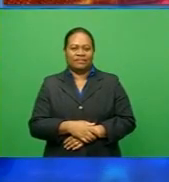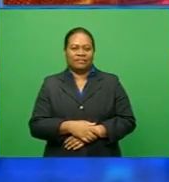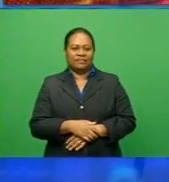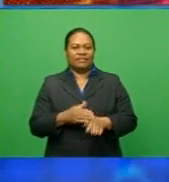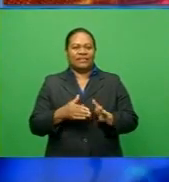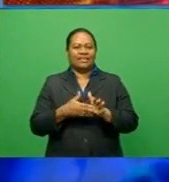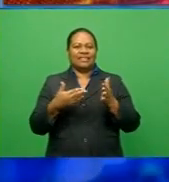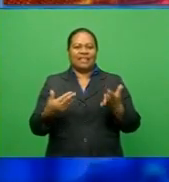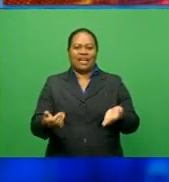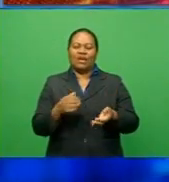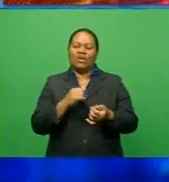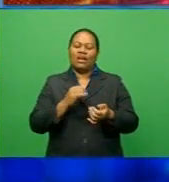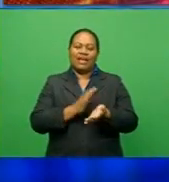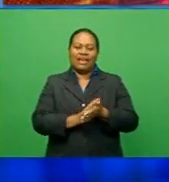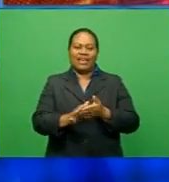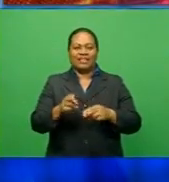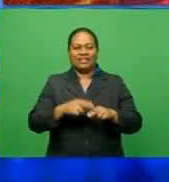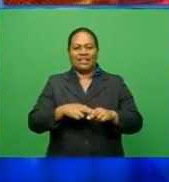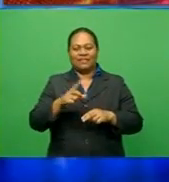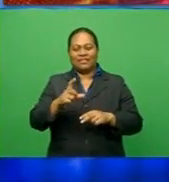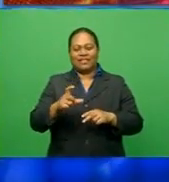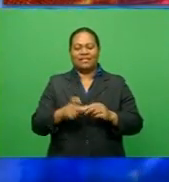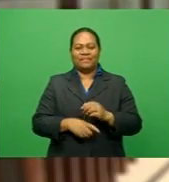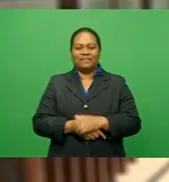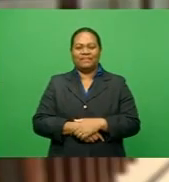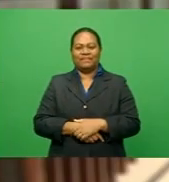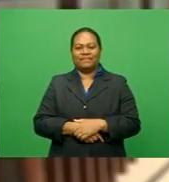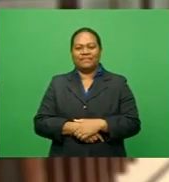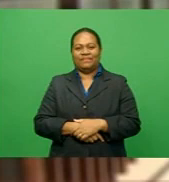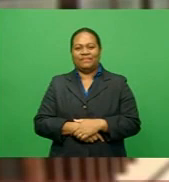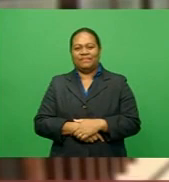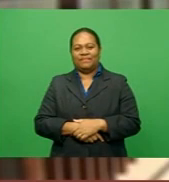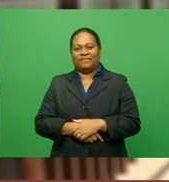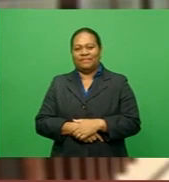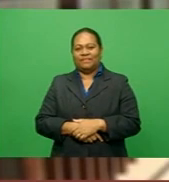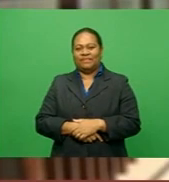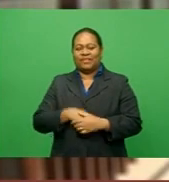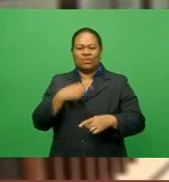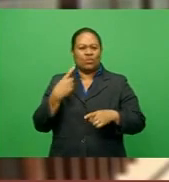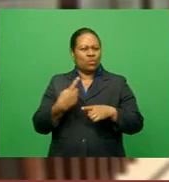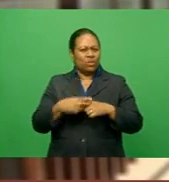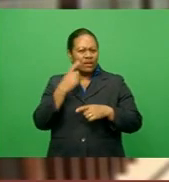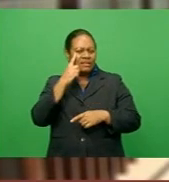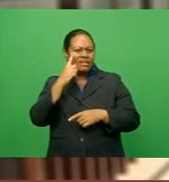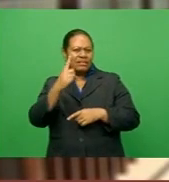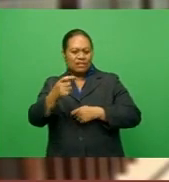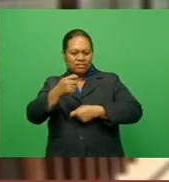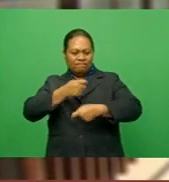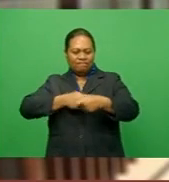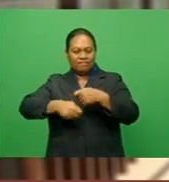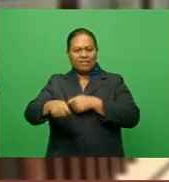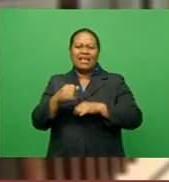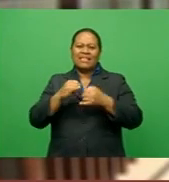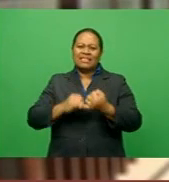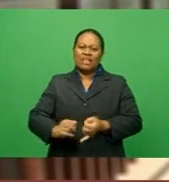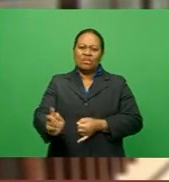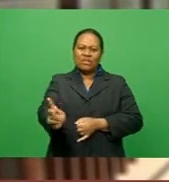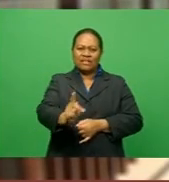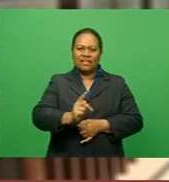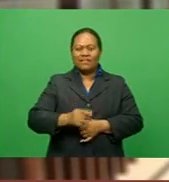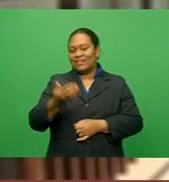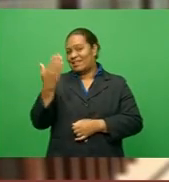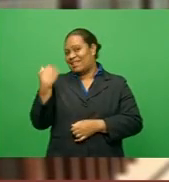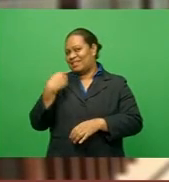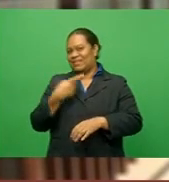Sinifa is here with the latest from the money market. A quick review of trade on our South Pacific Stock Exchange last